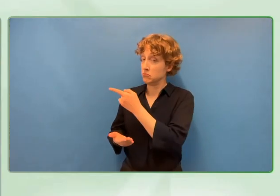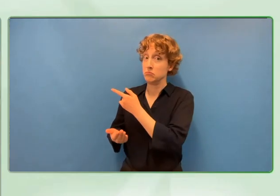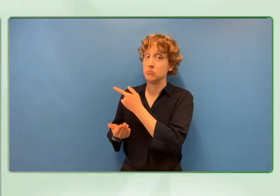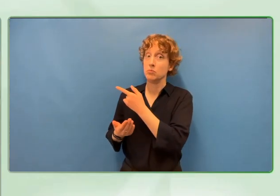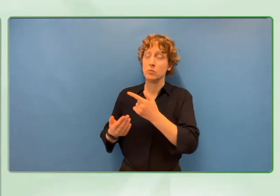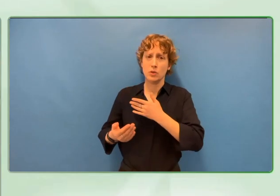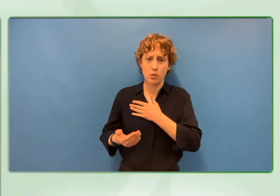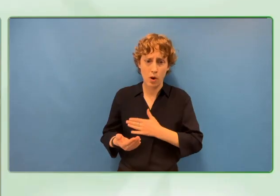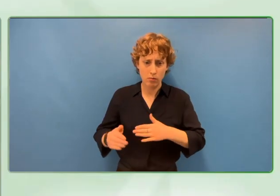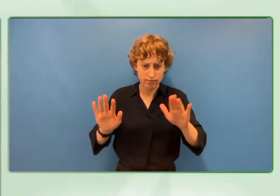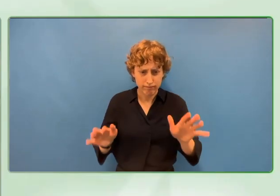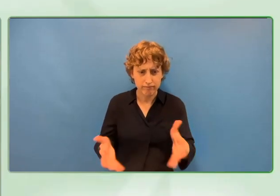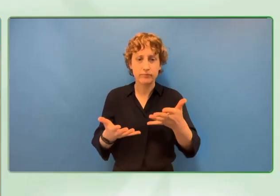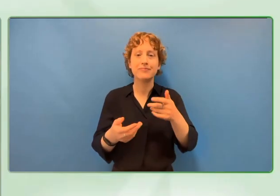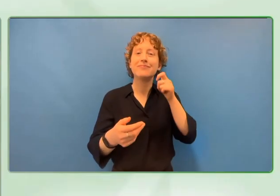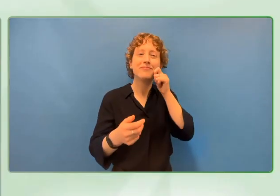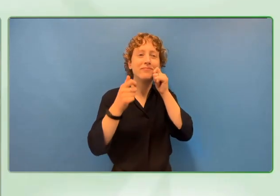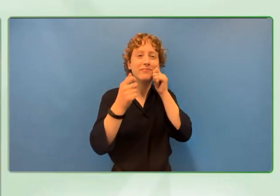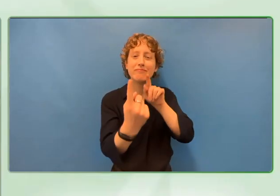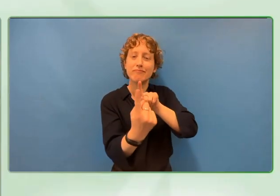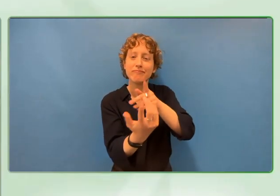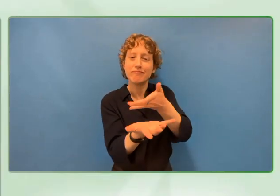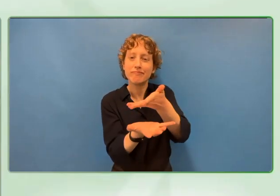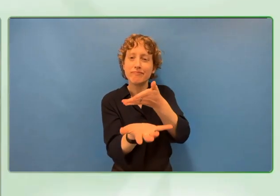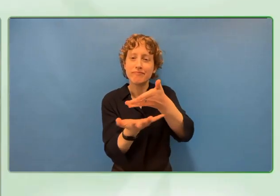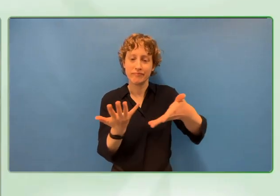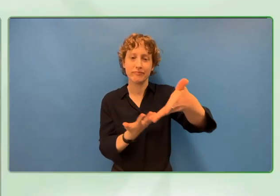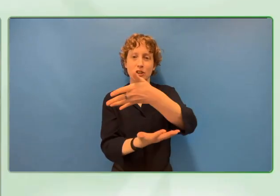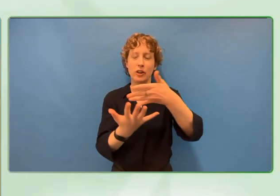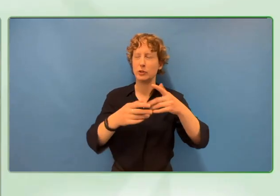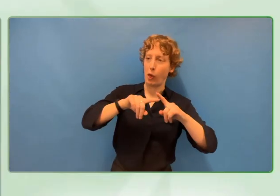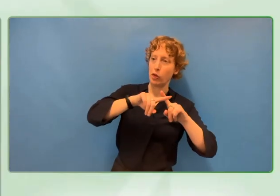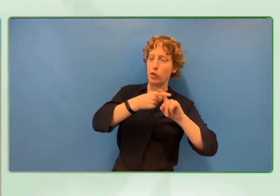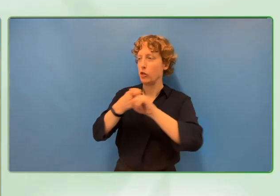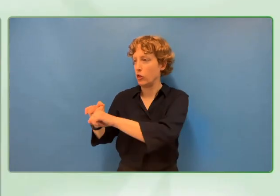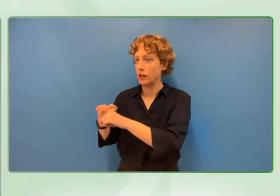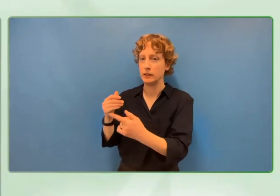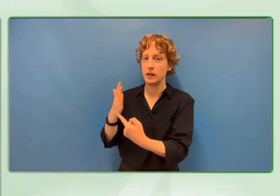interactions without any technology, and that's, there are 2 ways that it can be compatible. That's my view.